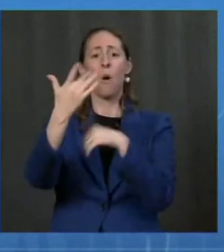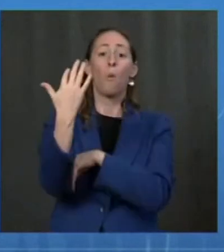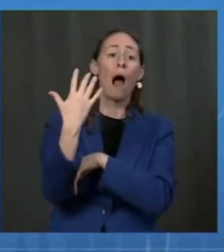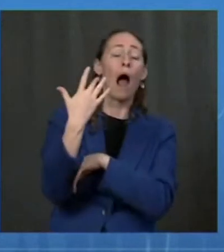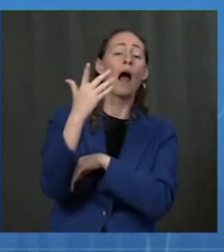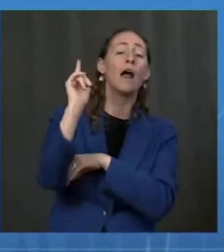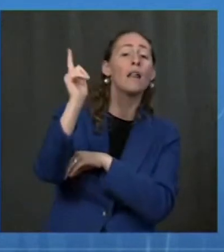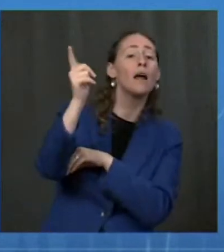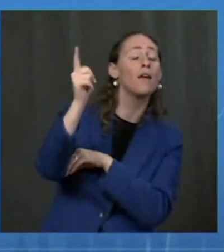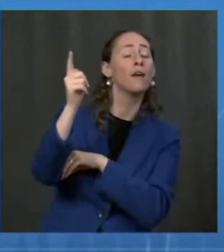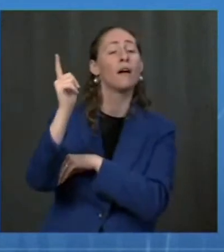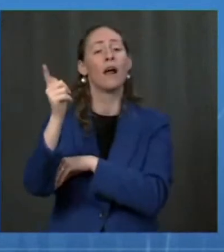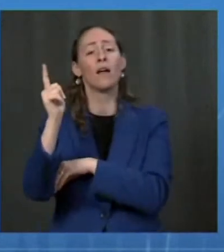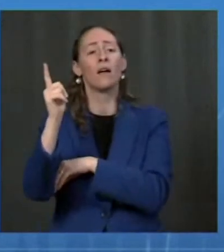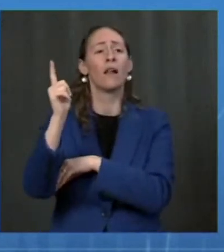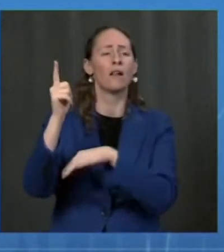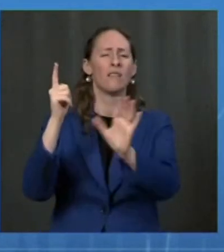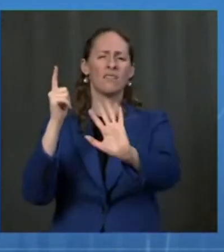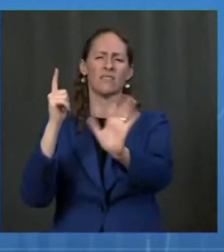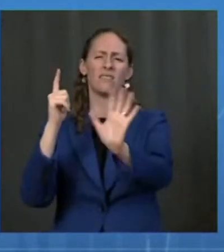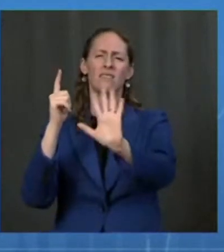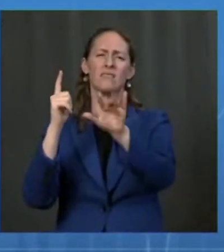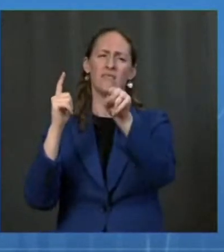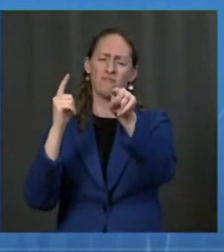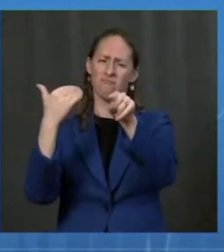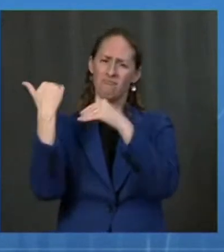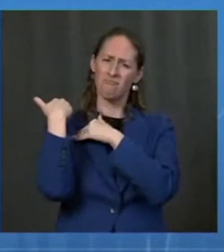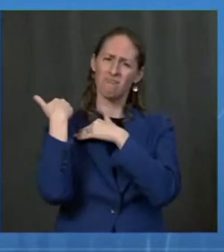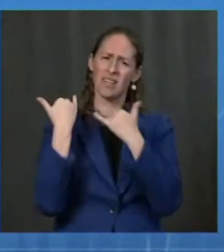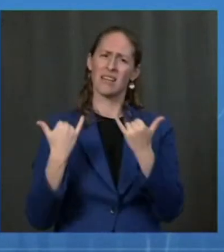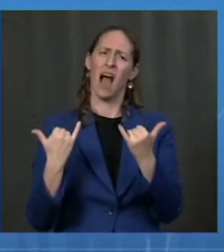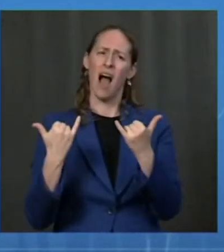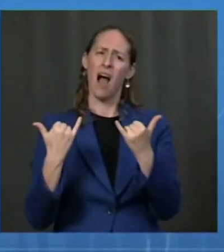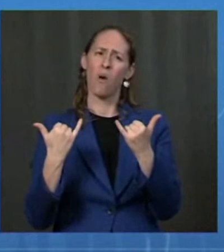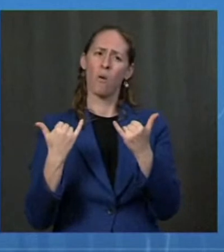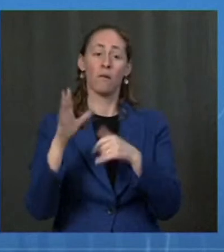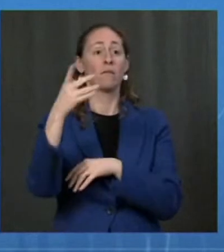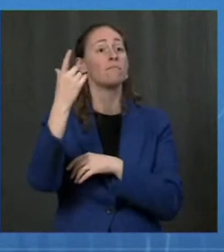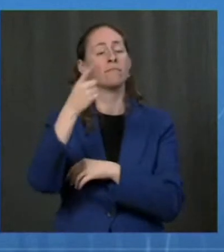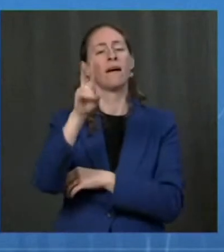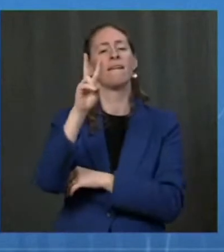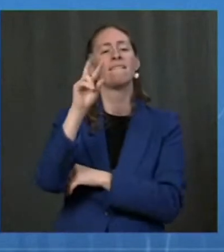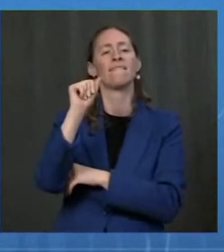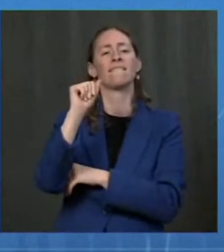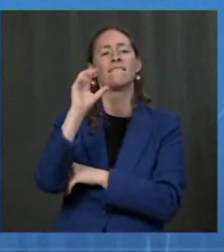your part. Visit vaccines.gov or text your zip code to